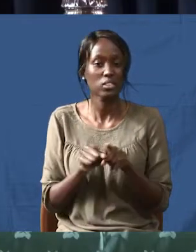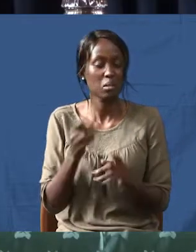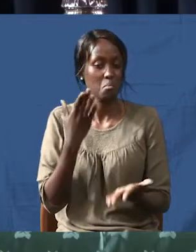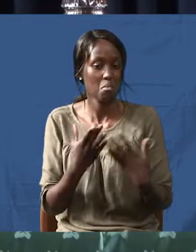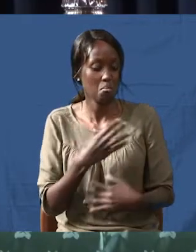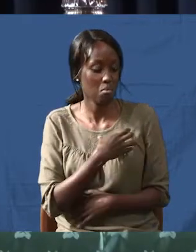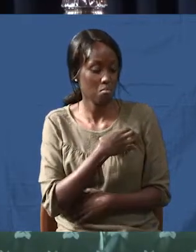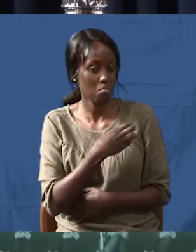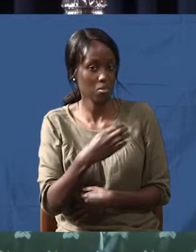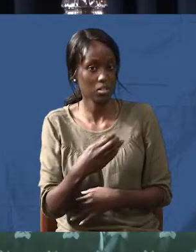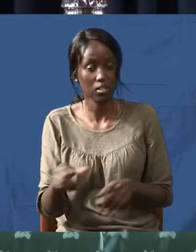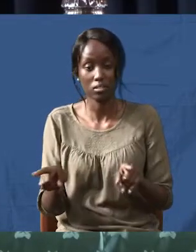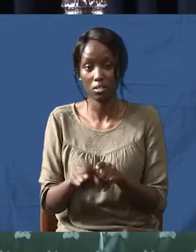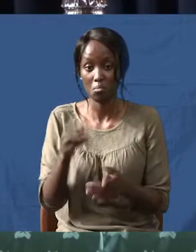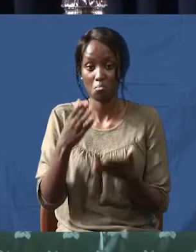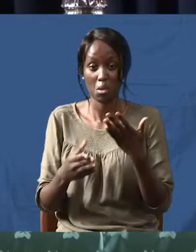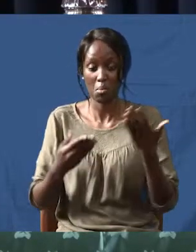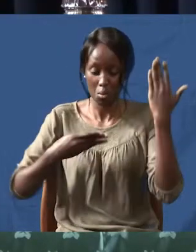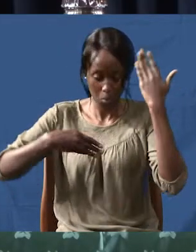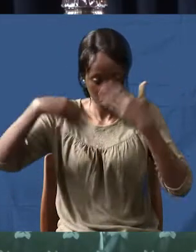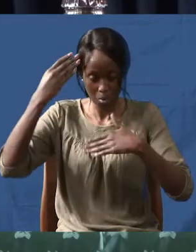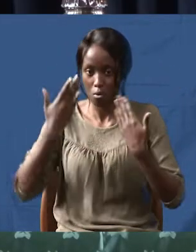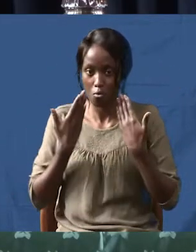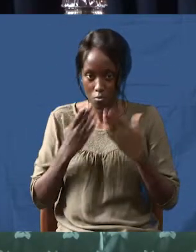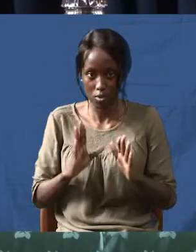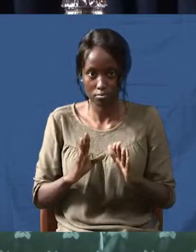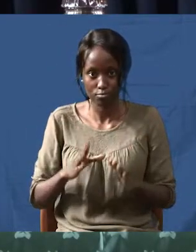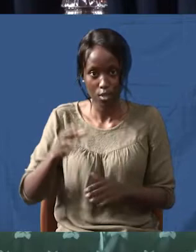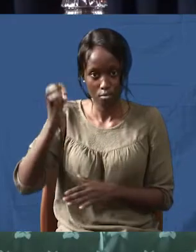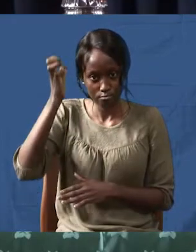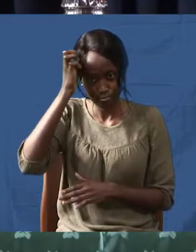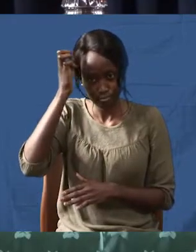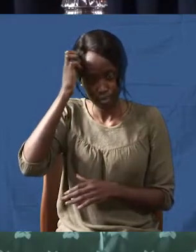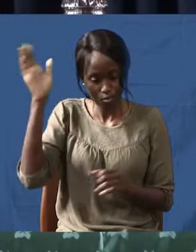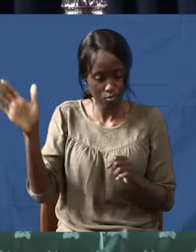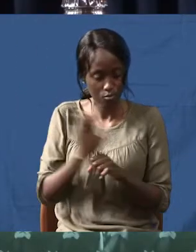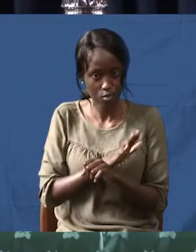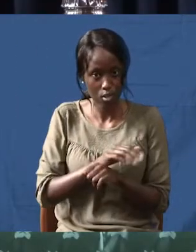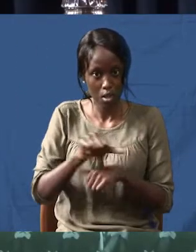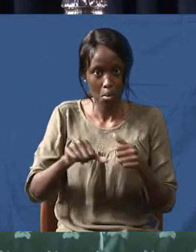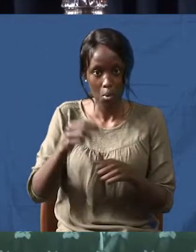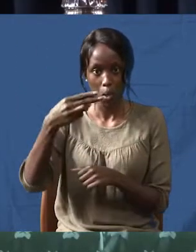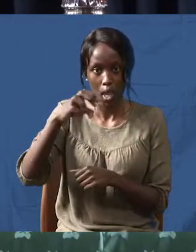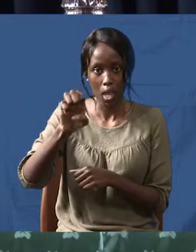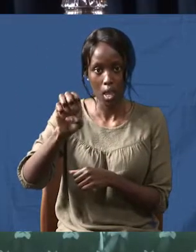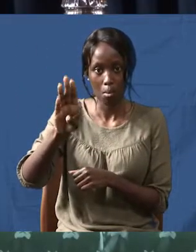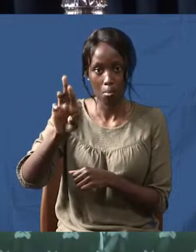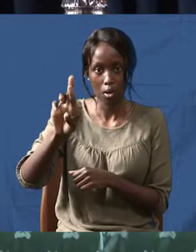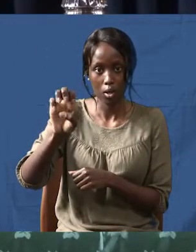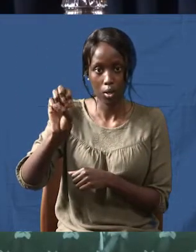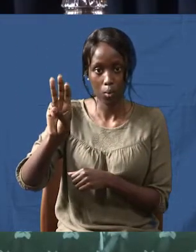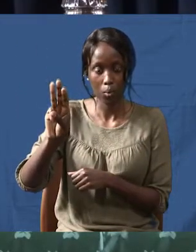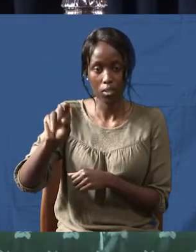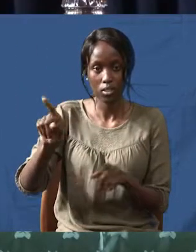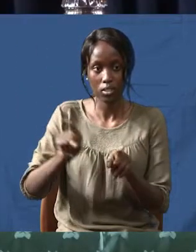and schooled. He was very educated in Hebrew and in religious fundamental